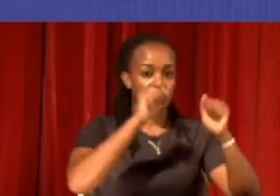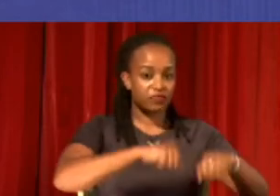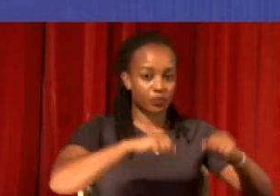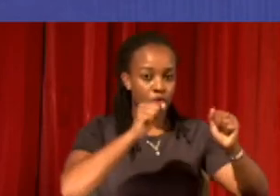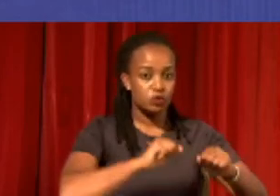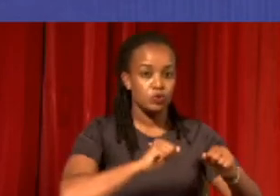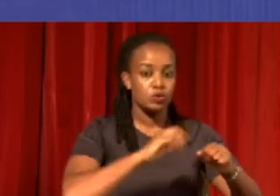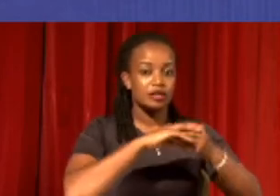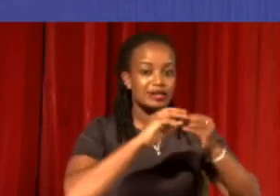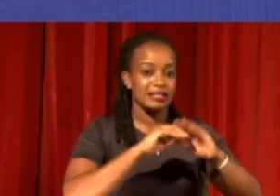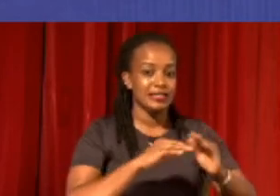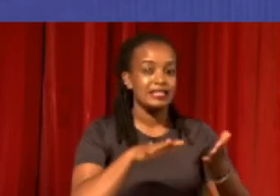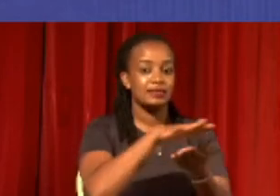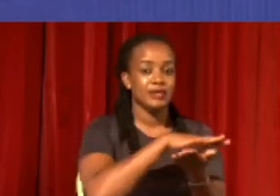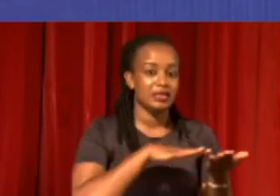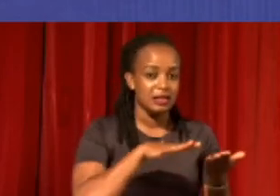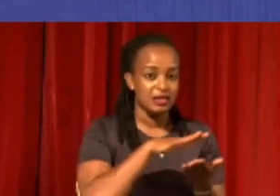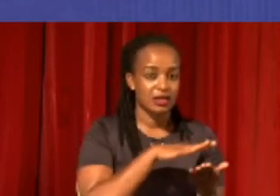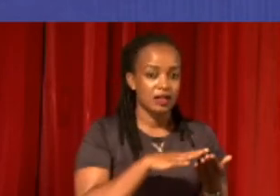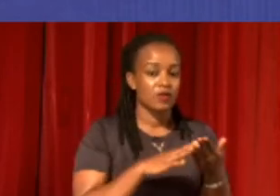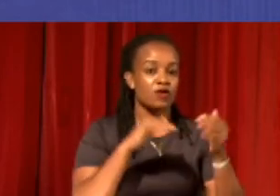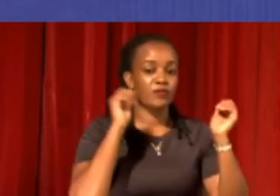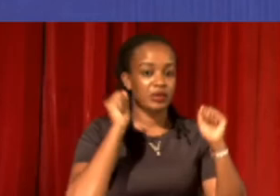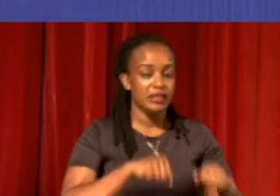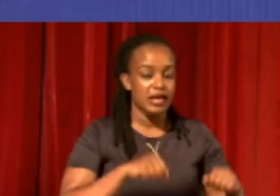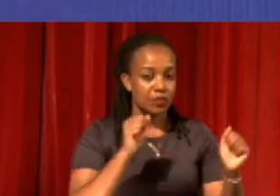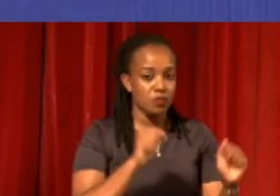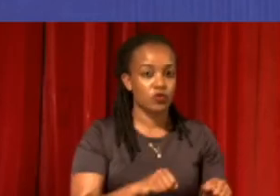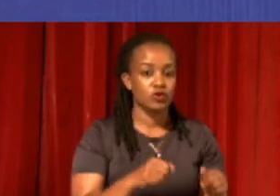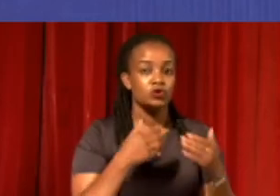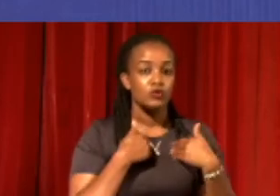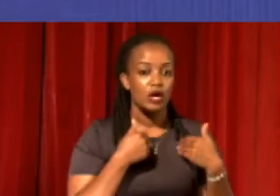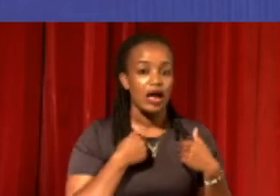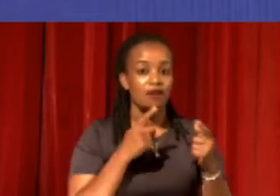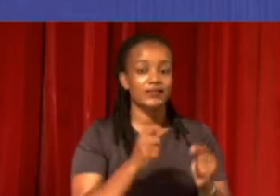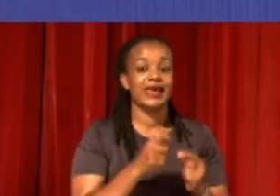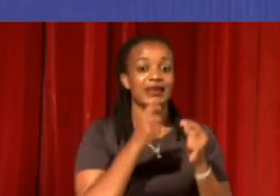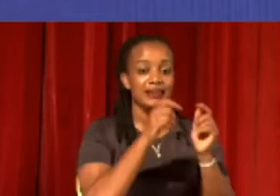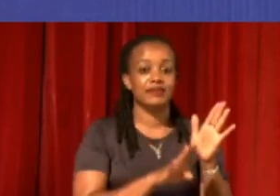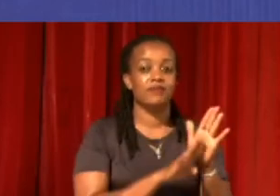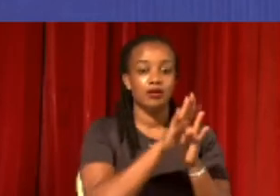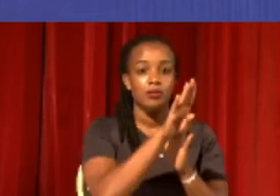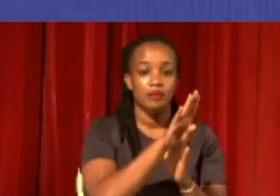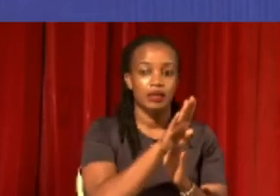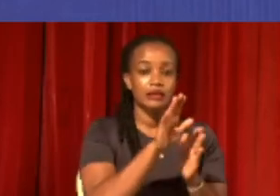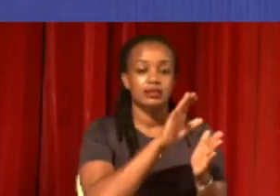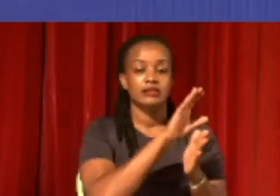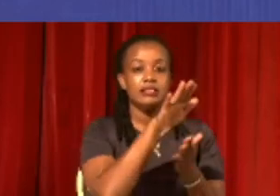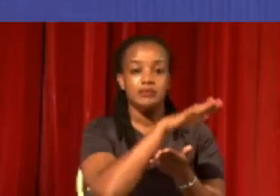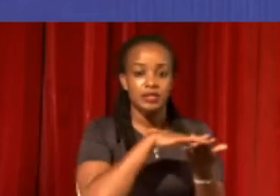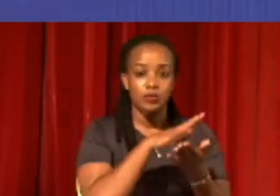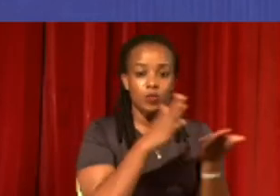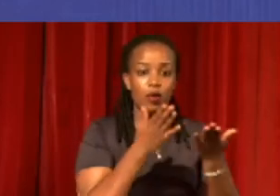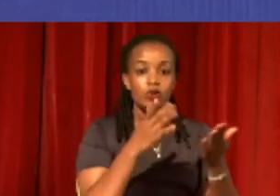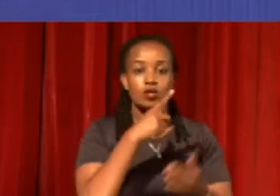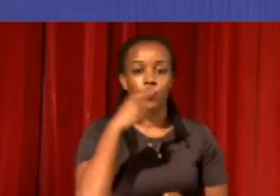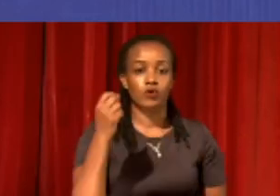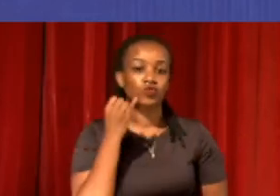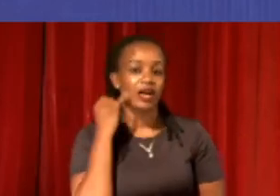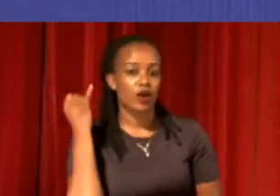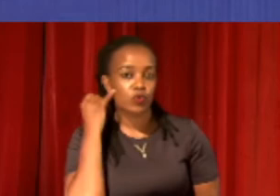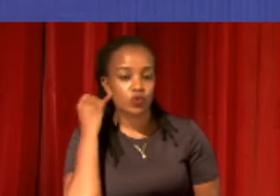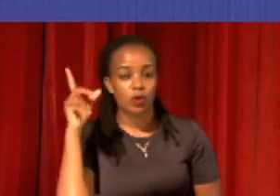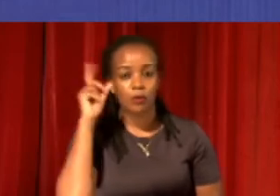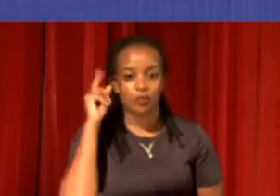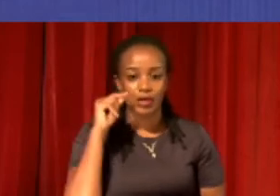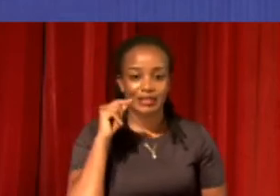spaces. We've been able to run talent development camps where we go to regions, Nakuru, Mombasa, Isiolo, and we stay there